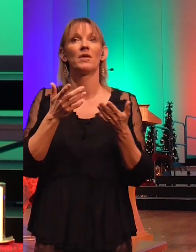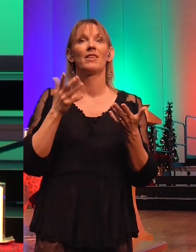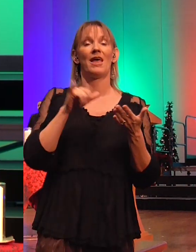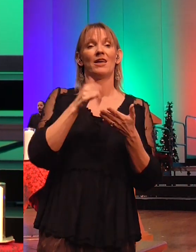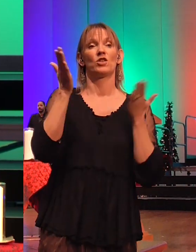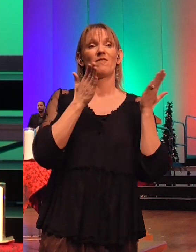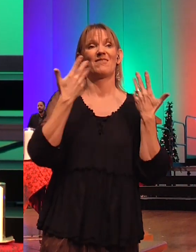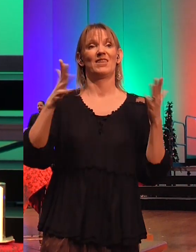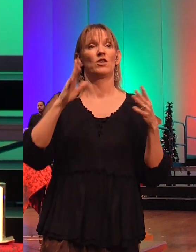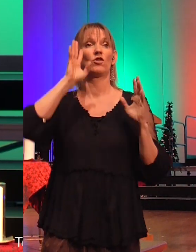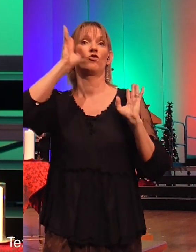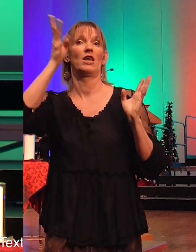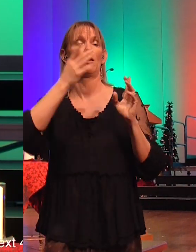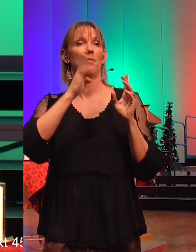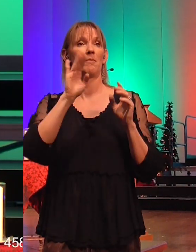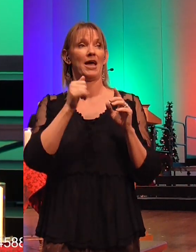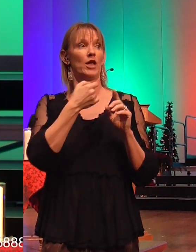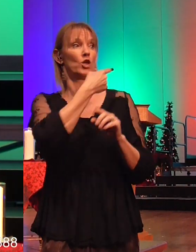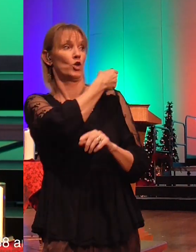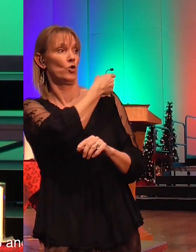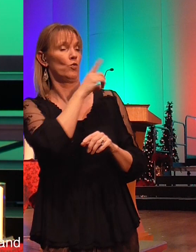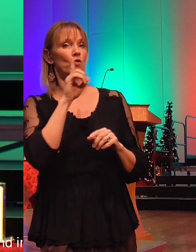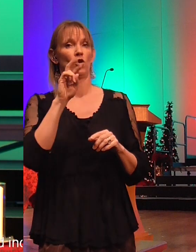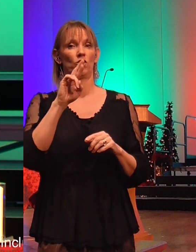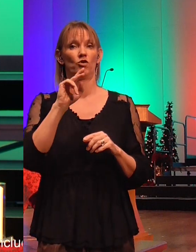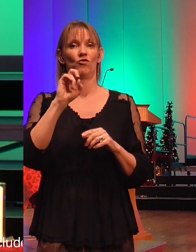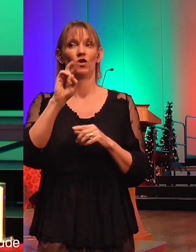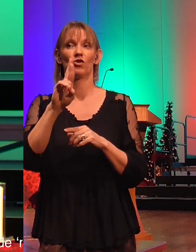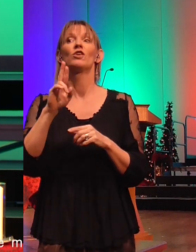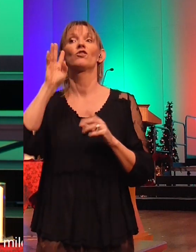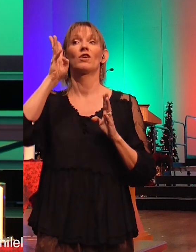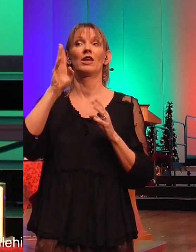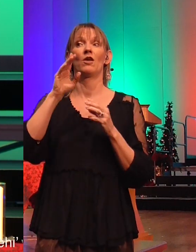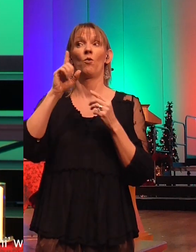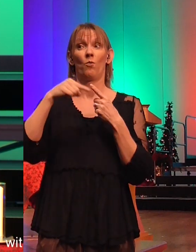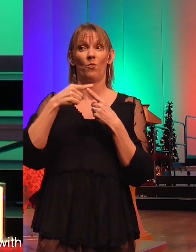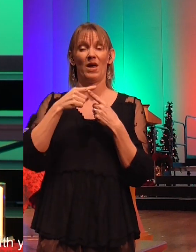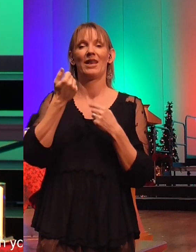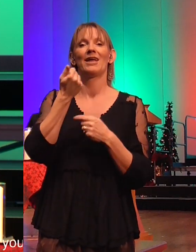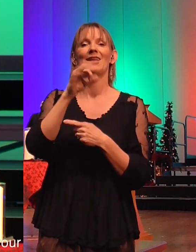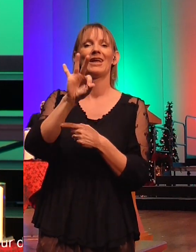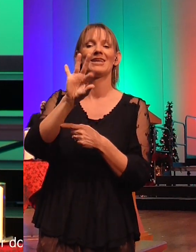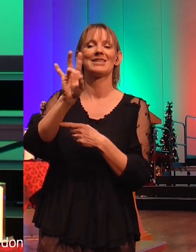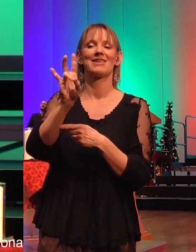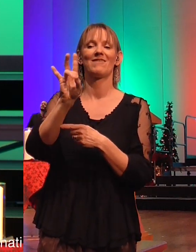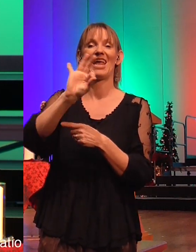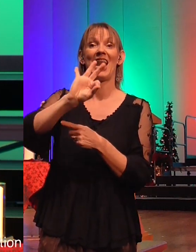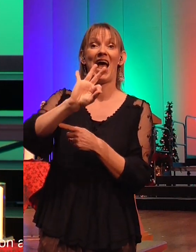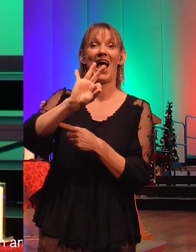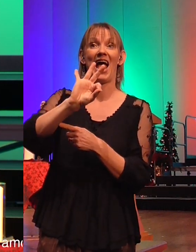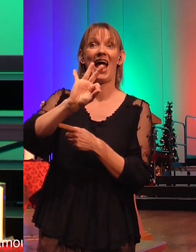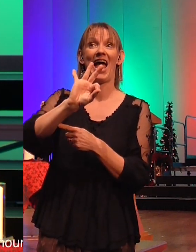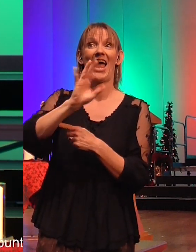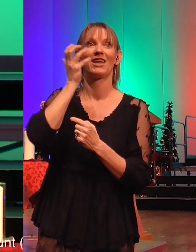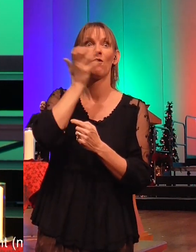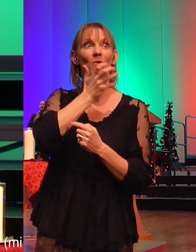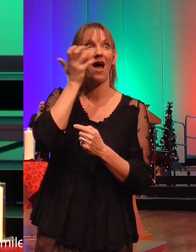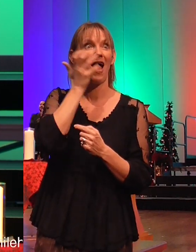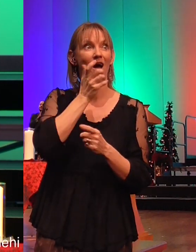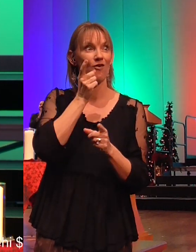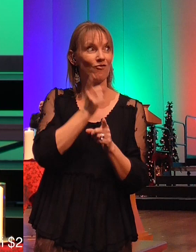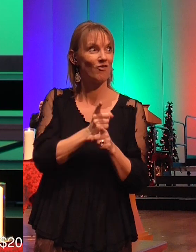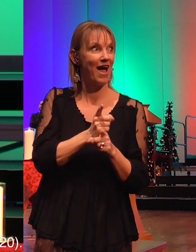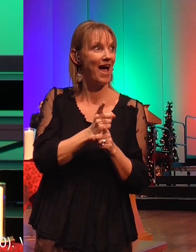you. Yeah. In what year? A long time ago, 1979. Wow. Right? That's amazing, isn't